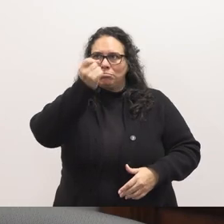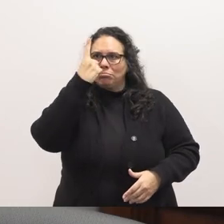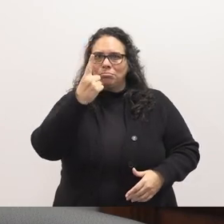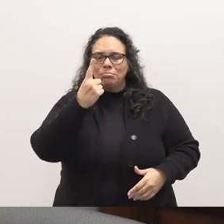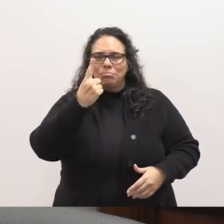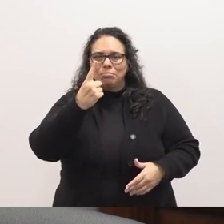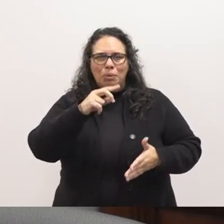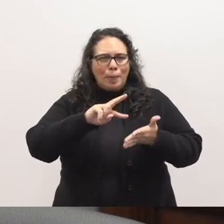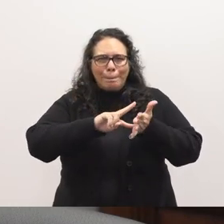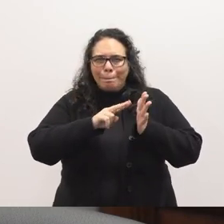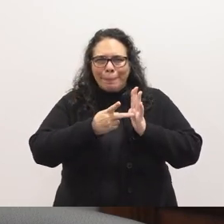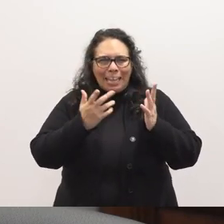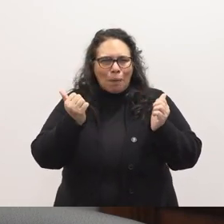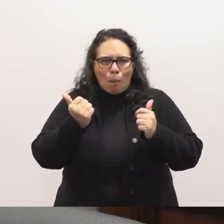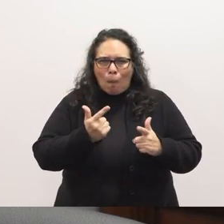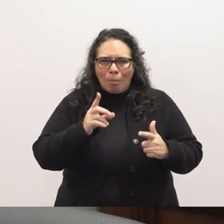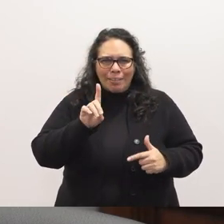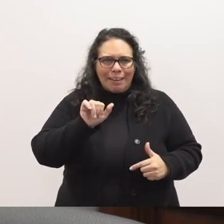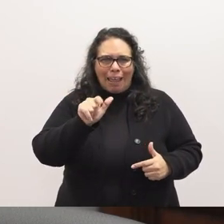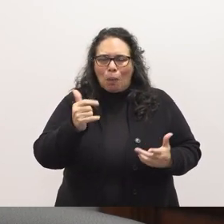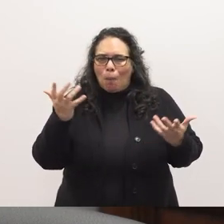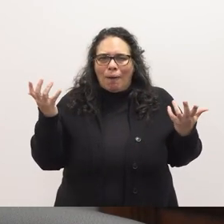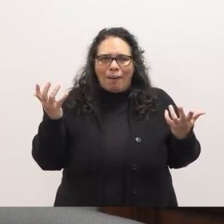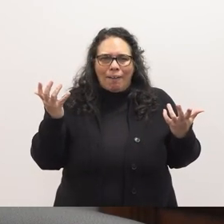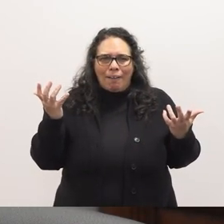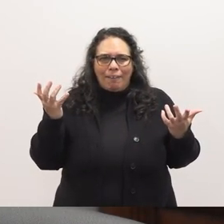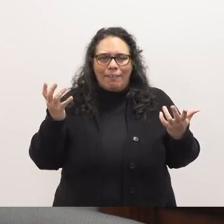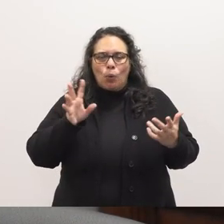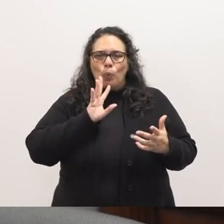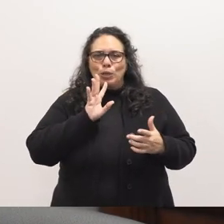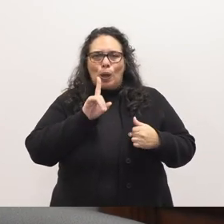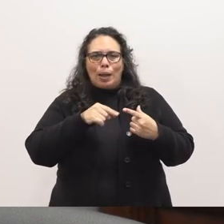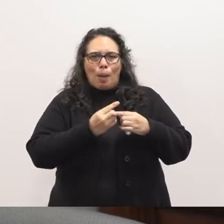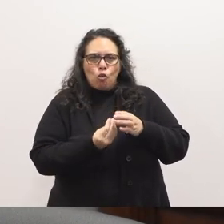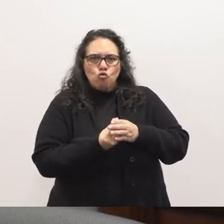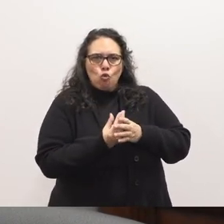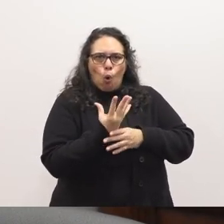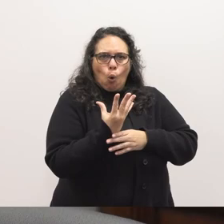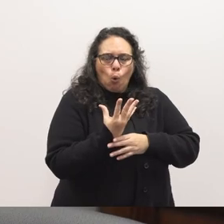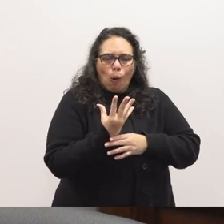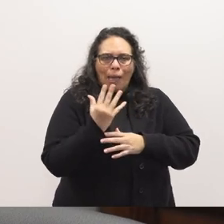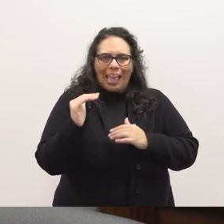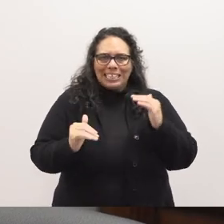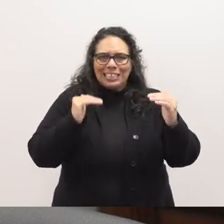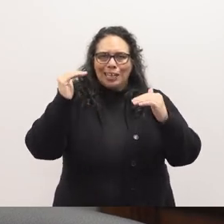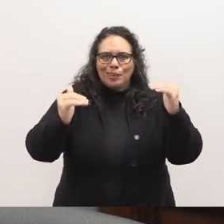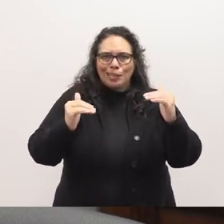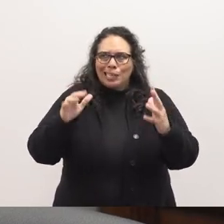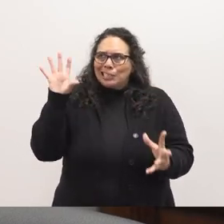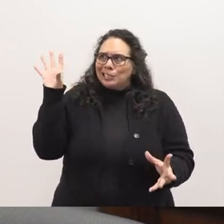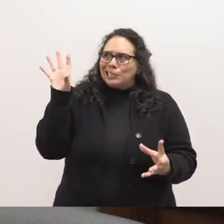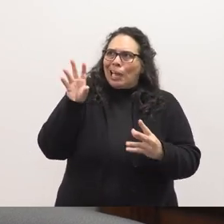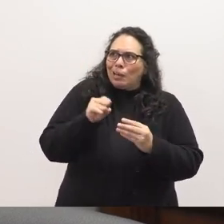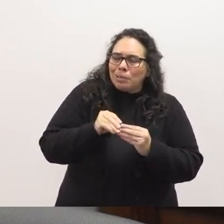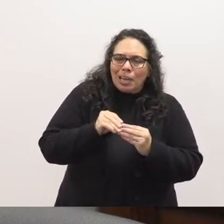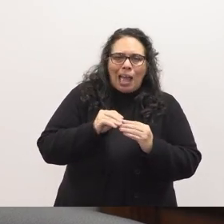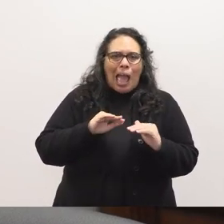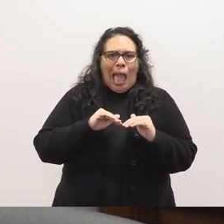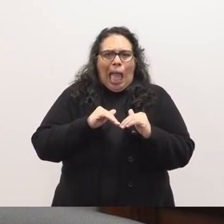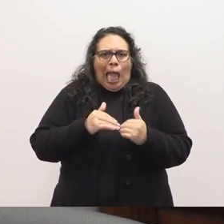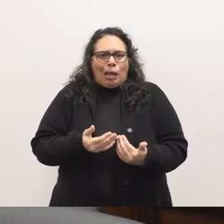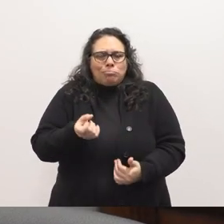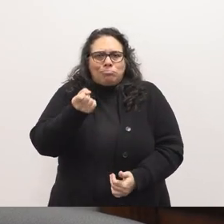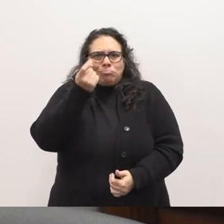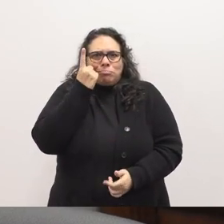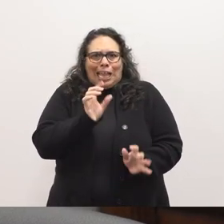means, right? Whether we're talking about growth, acceleration, summative data, like how are we supposed to make sense